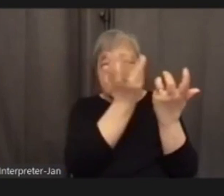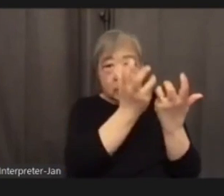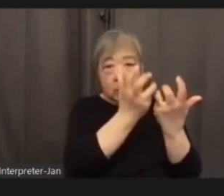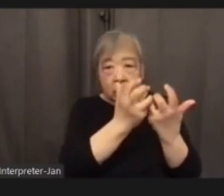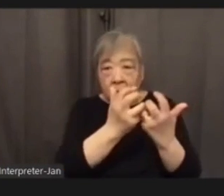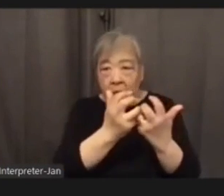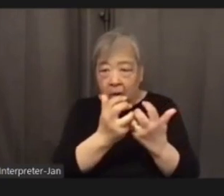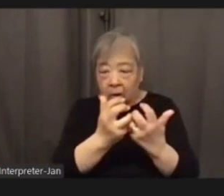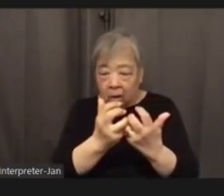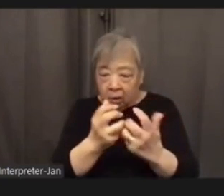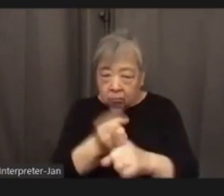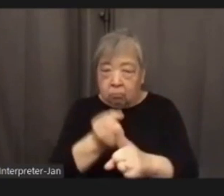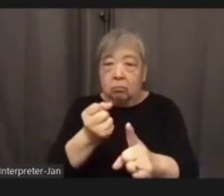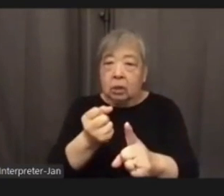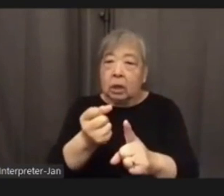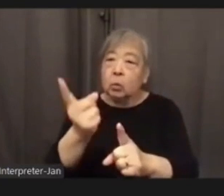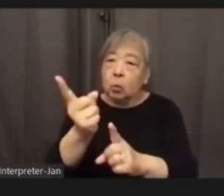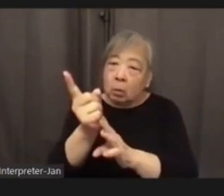and really